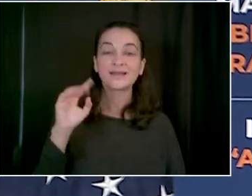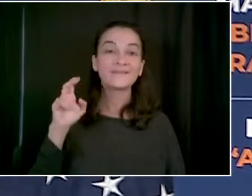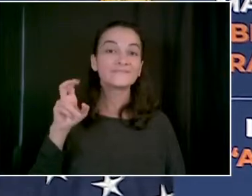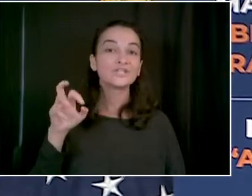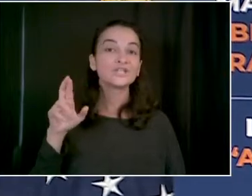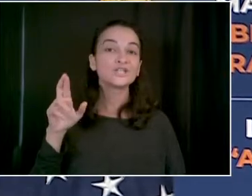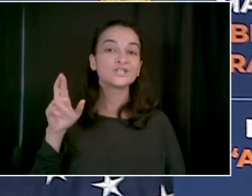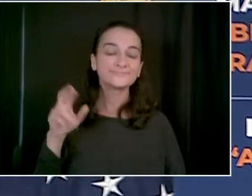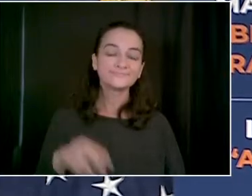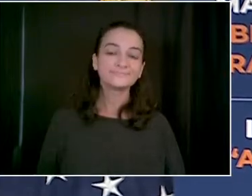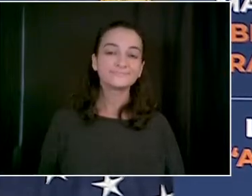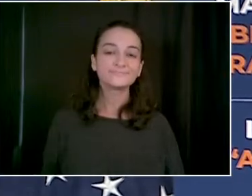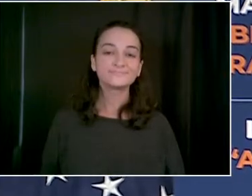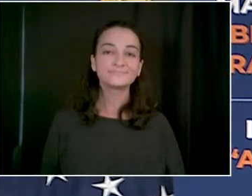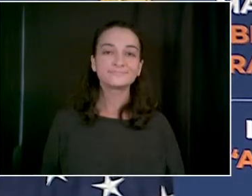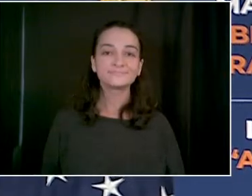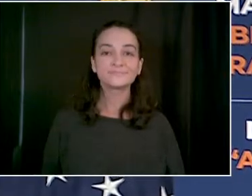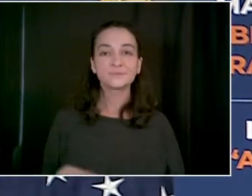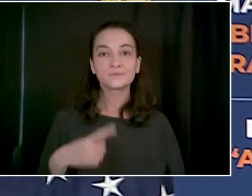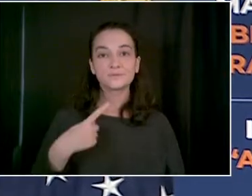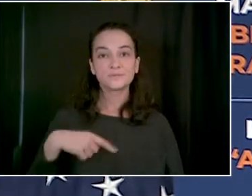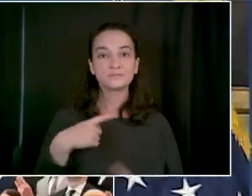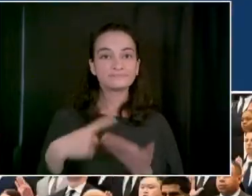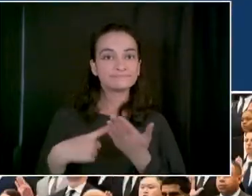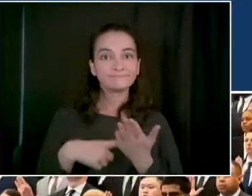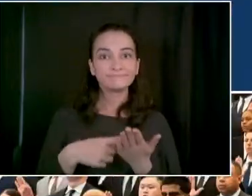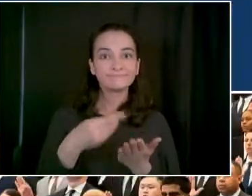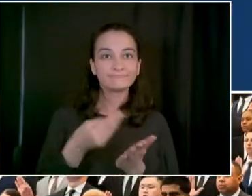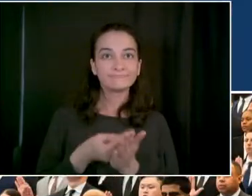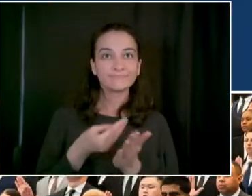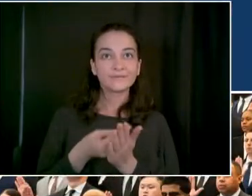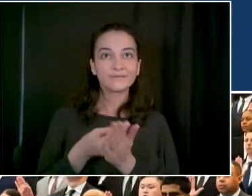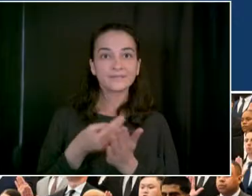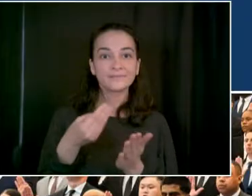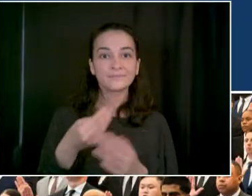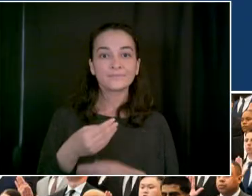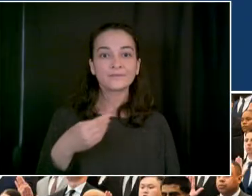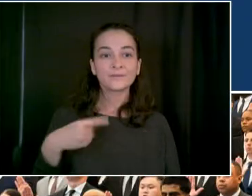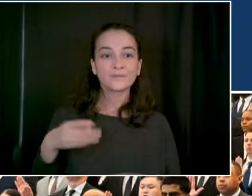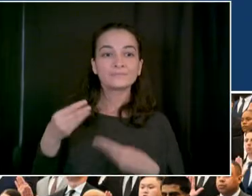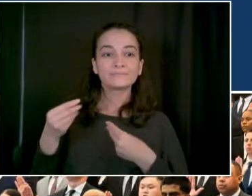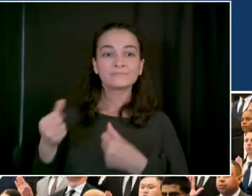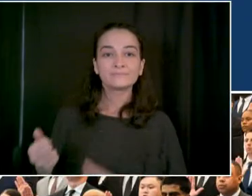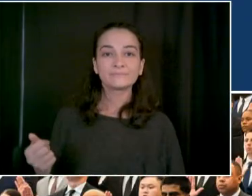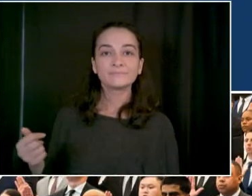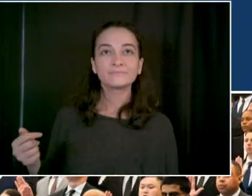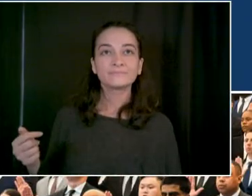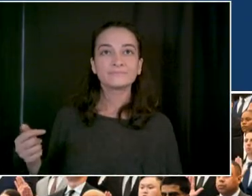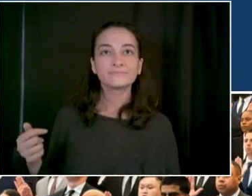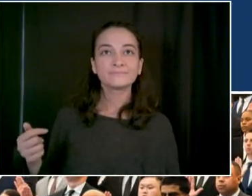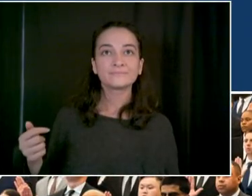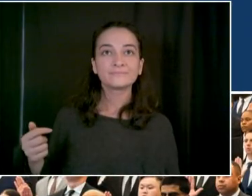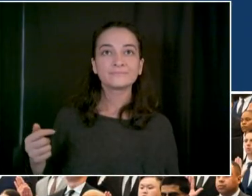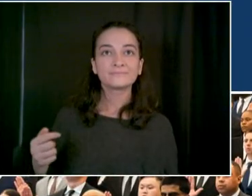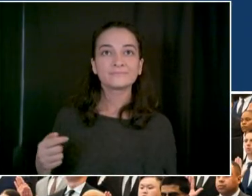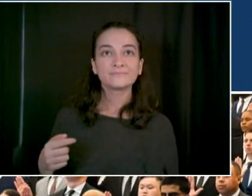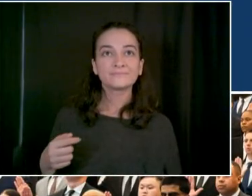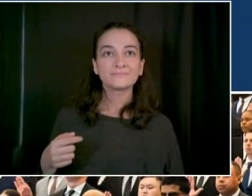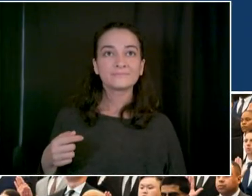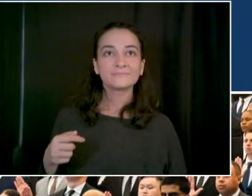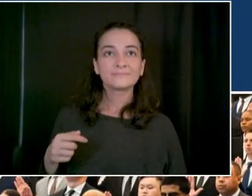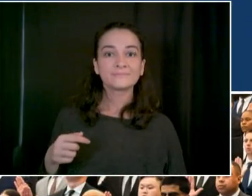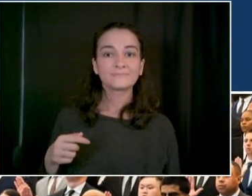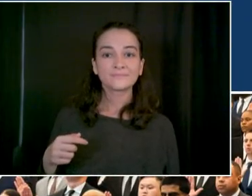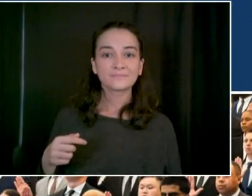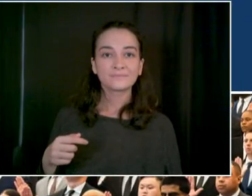that $3.4 billion for approximately 34,000 police officers, 4 academy